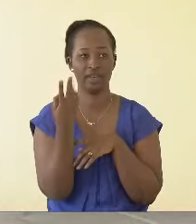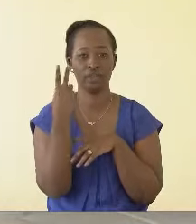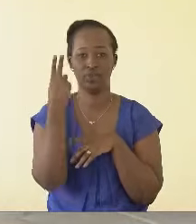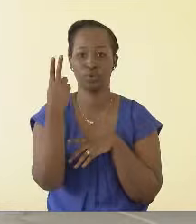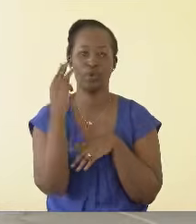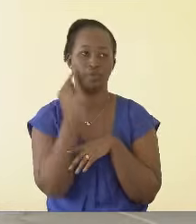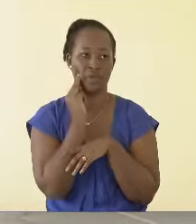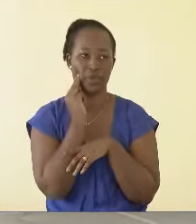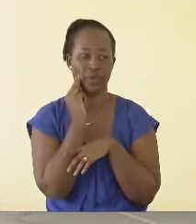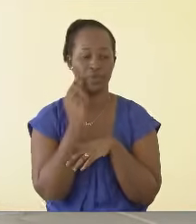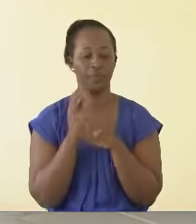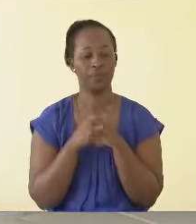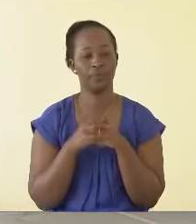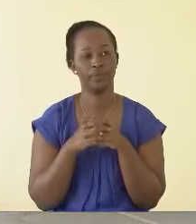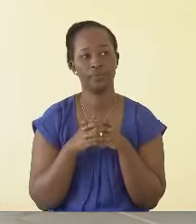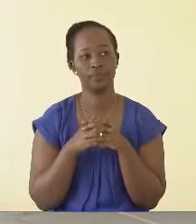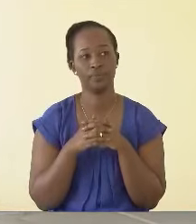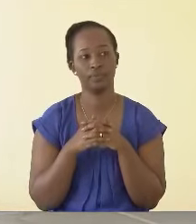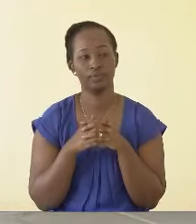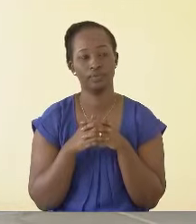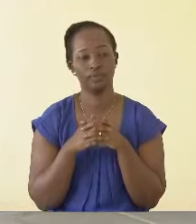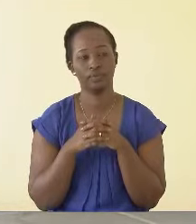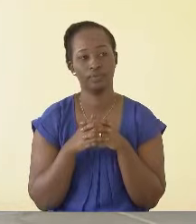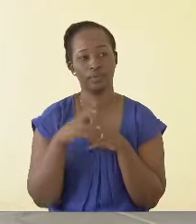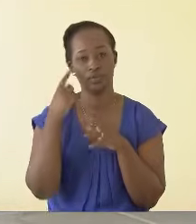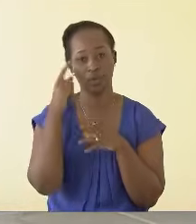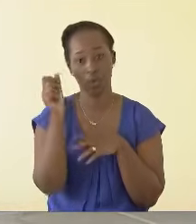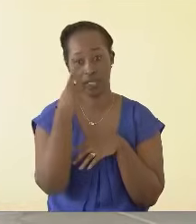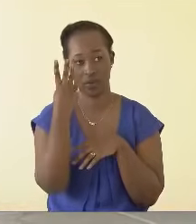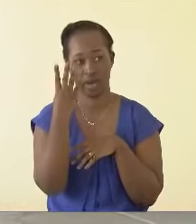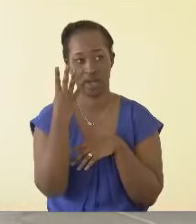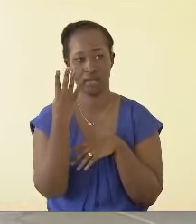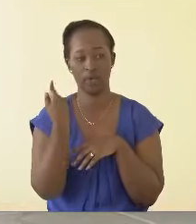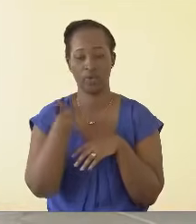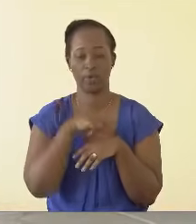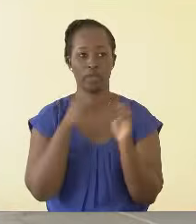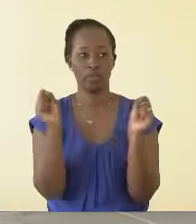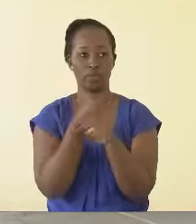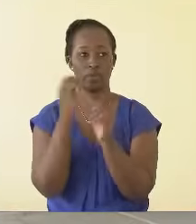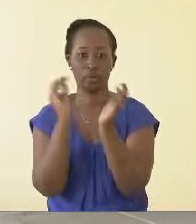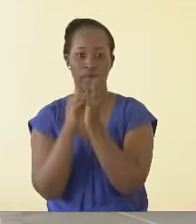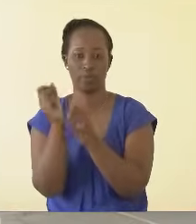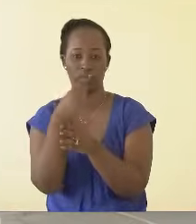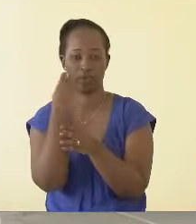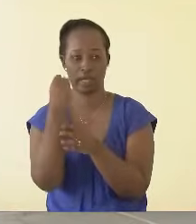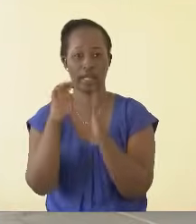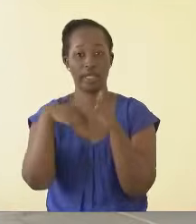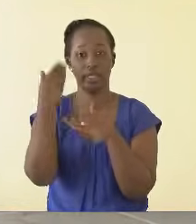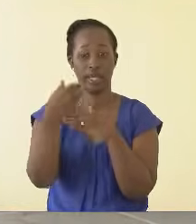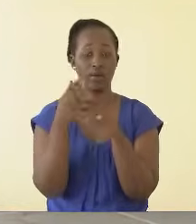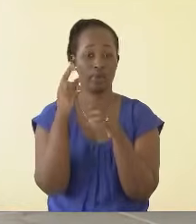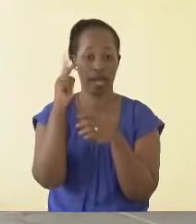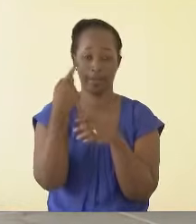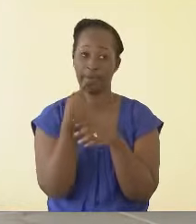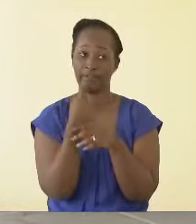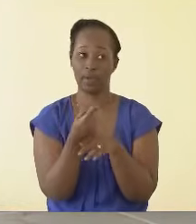have 2 million. 2 million. For April, we can't indicate it in May. Then we have our second statement, which